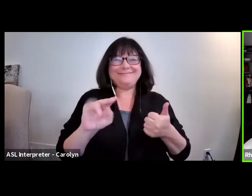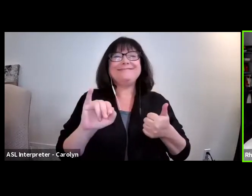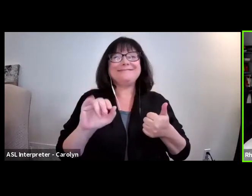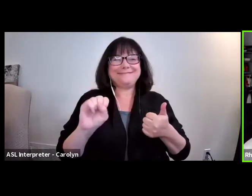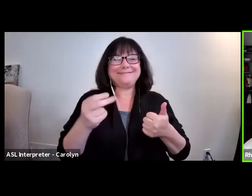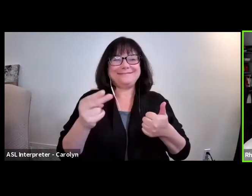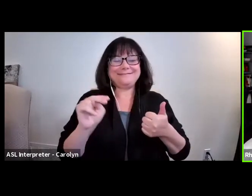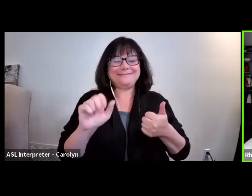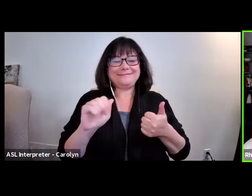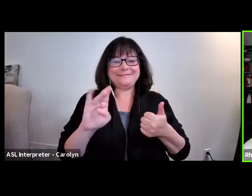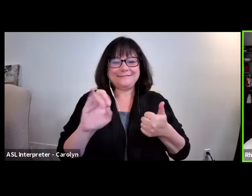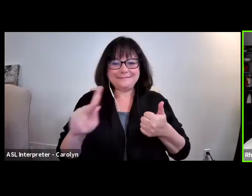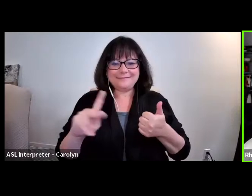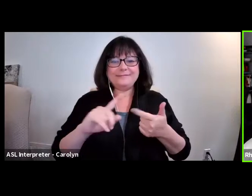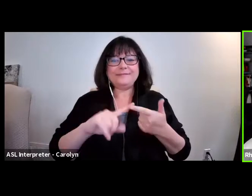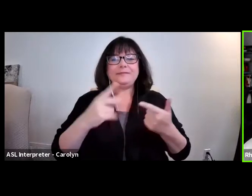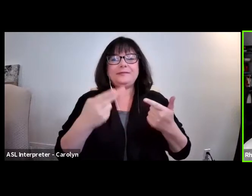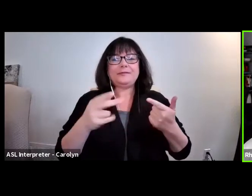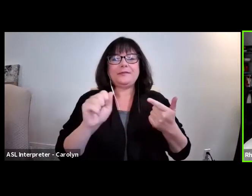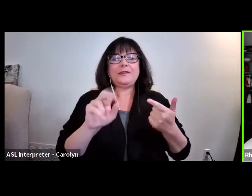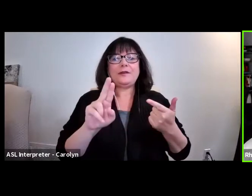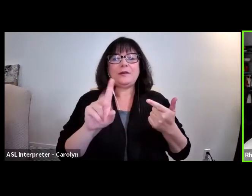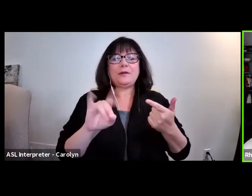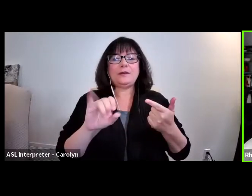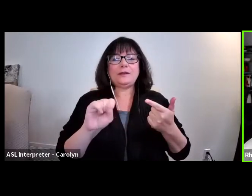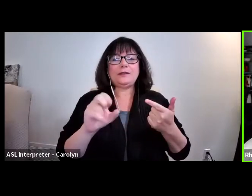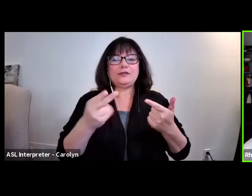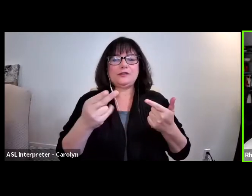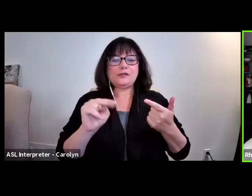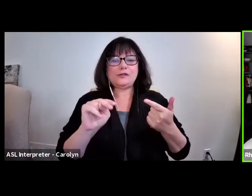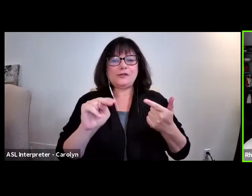the Haudenosaunee Confederacy,